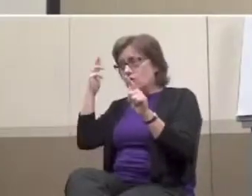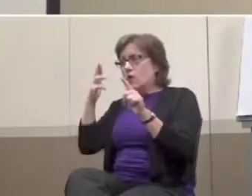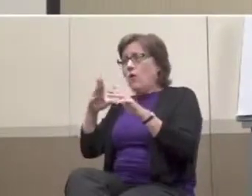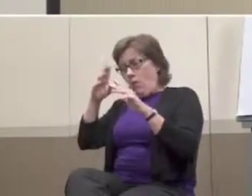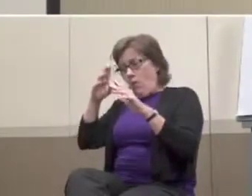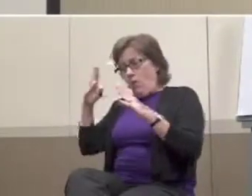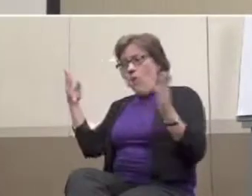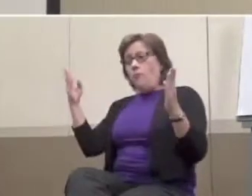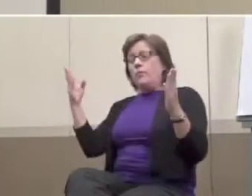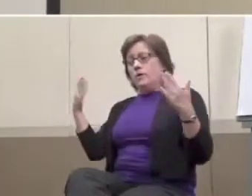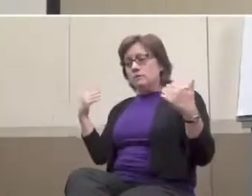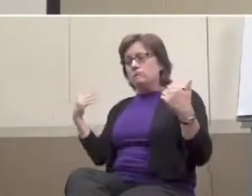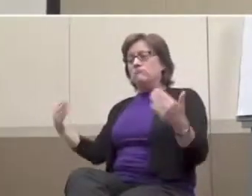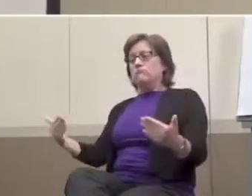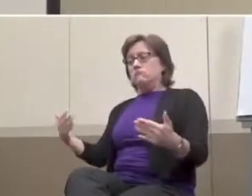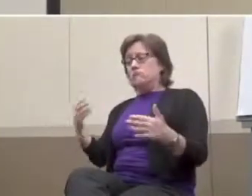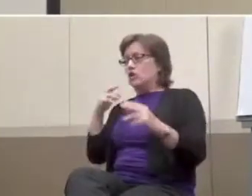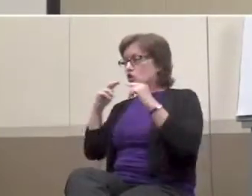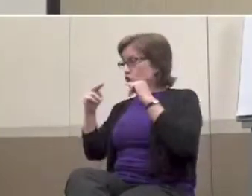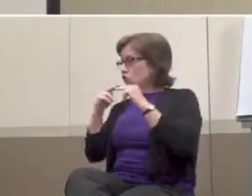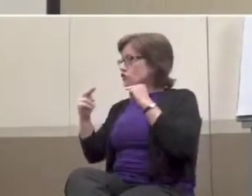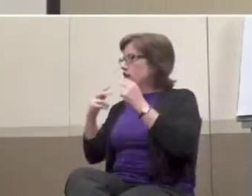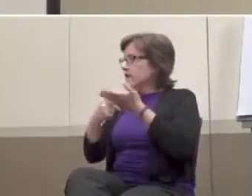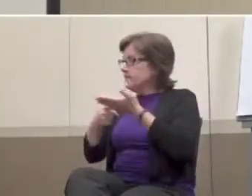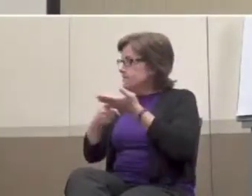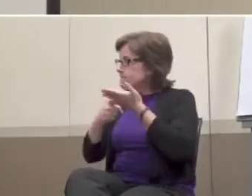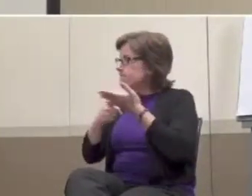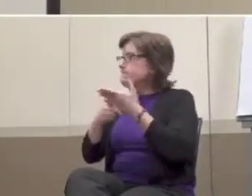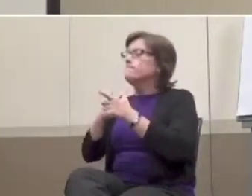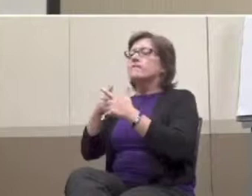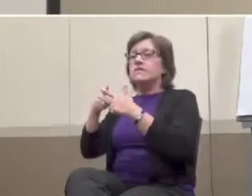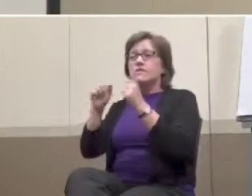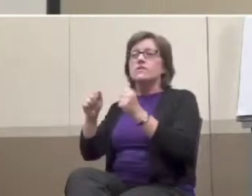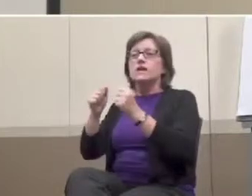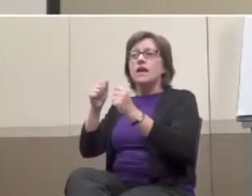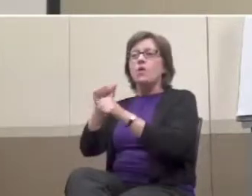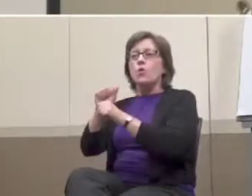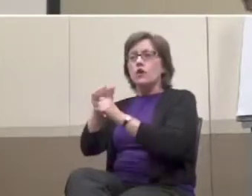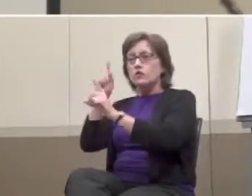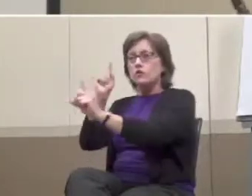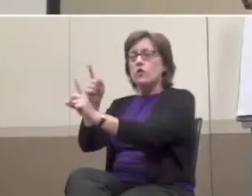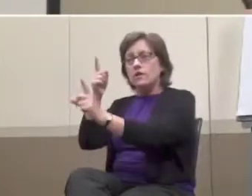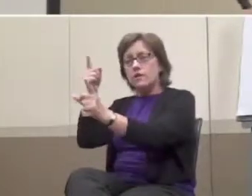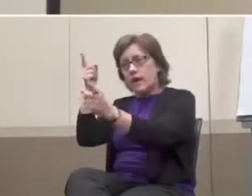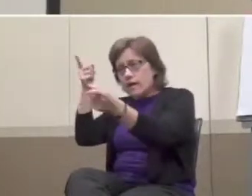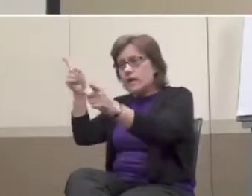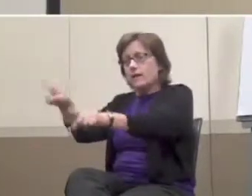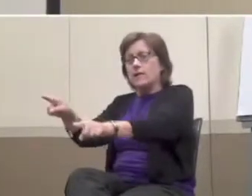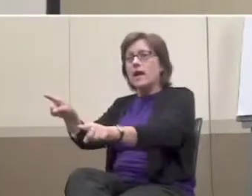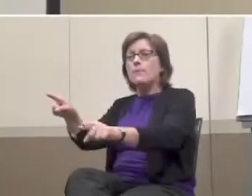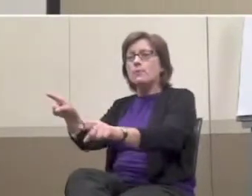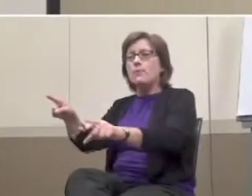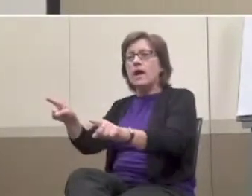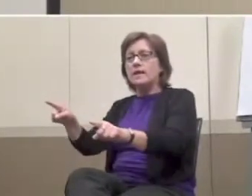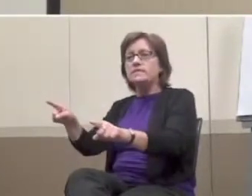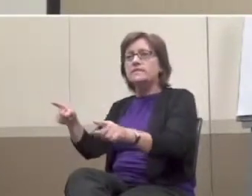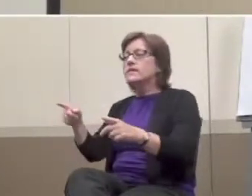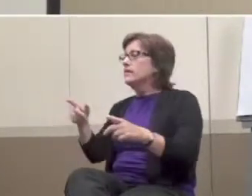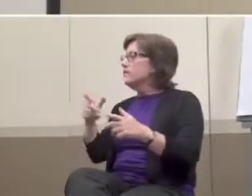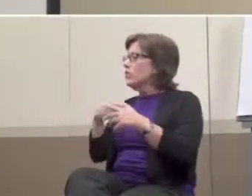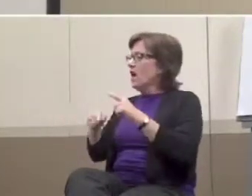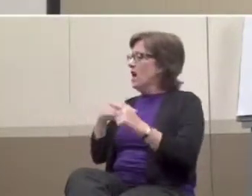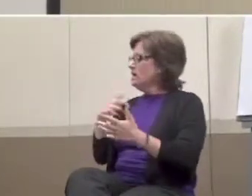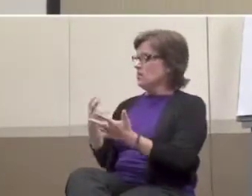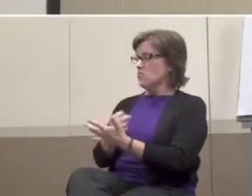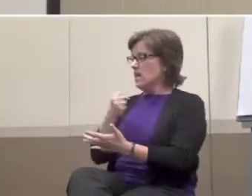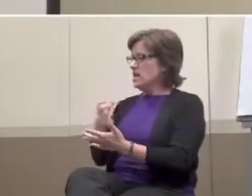ready to negotiate, then you can work on a compromise. But if you go in with the mentality that you're going to win this argument and the